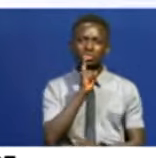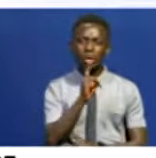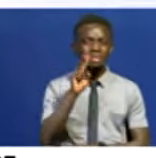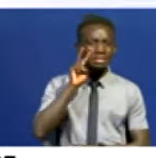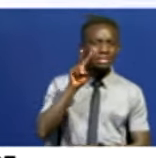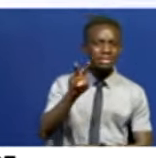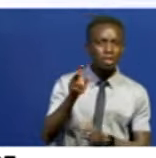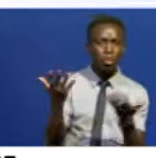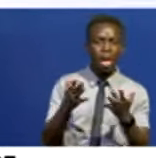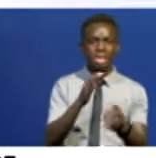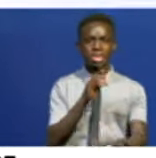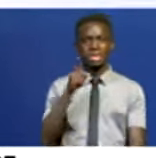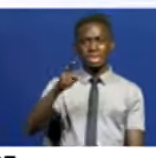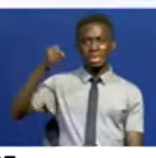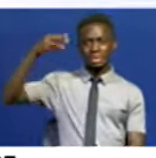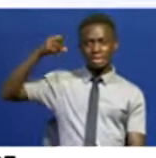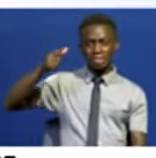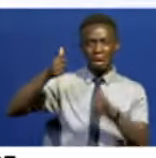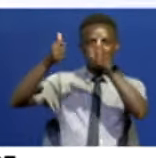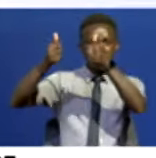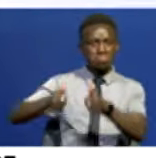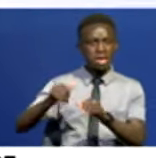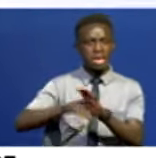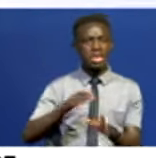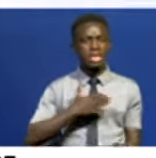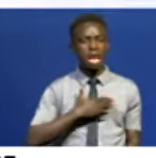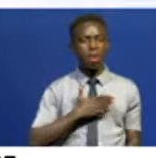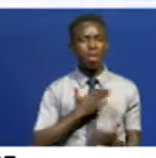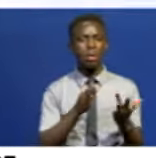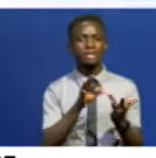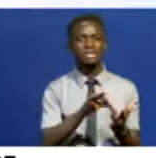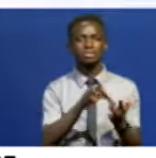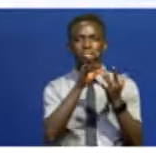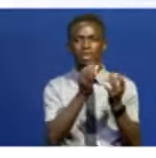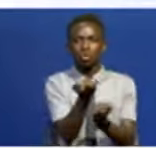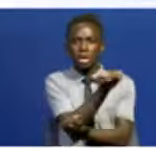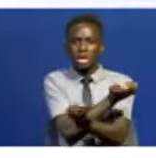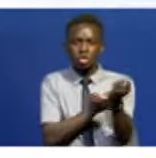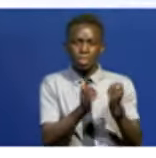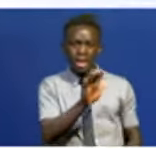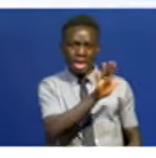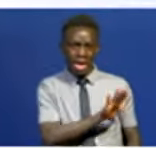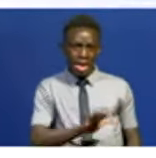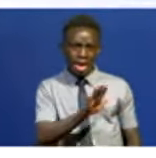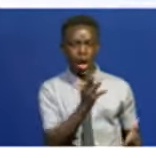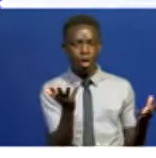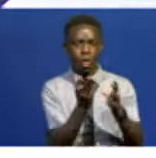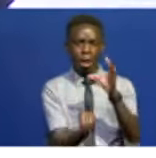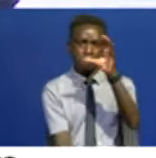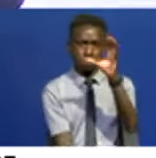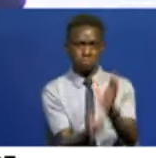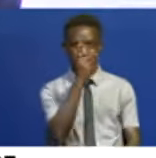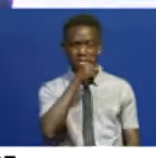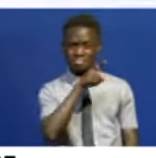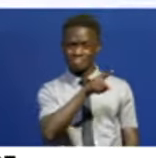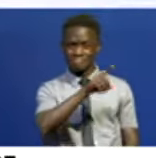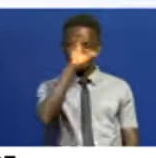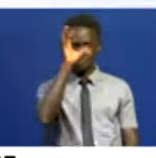the energy tariffs in our special economic zones where we are facilitating your setup so that we